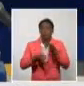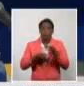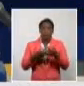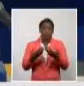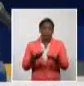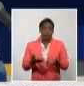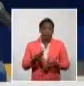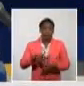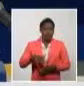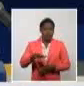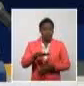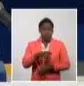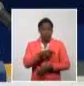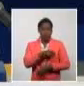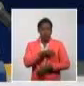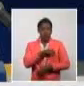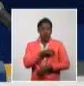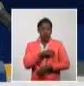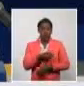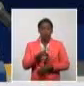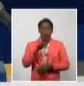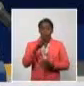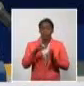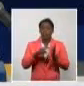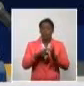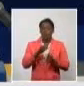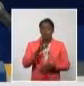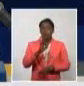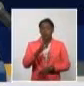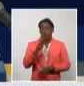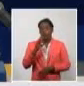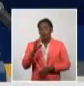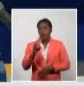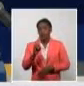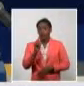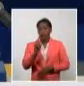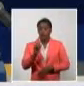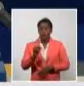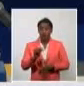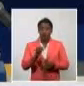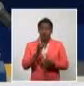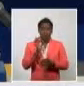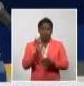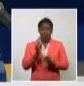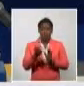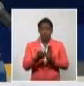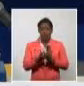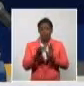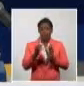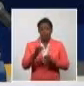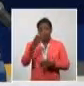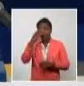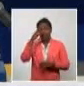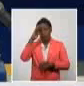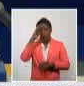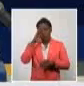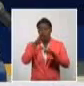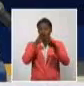Of the 1,840 patients diagnosed with the disease, 334